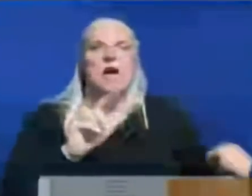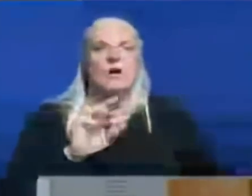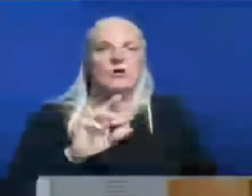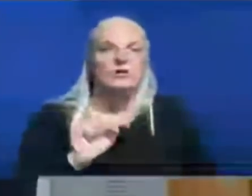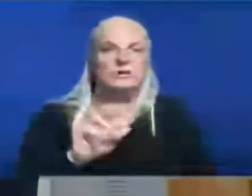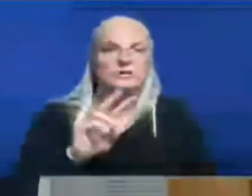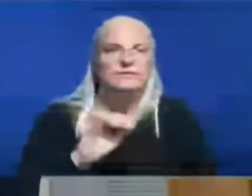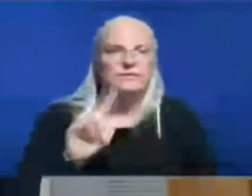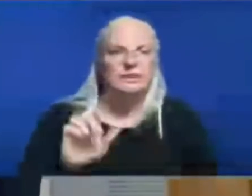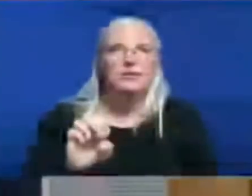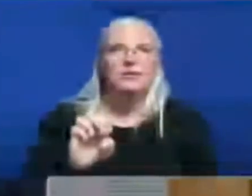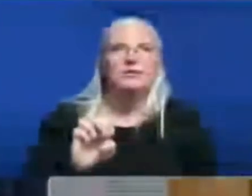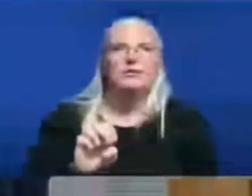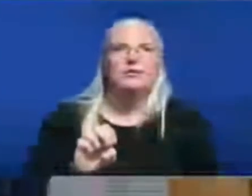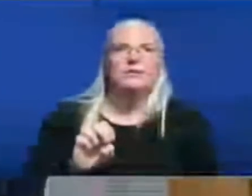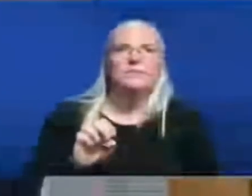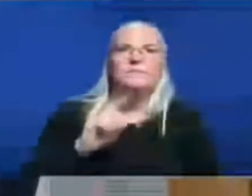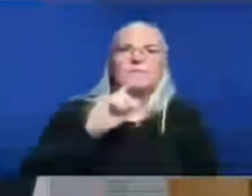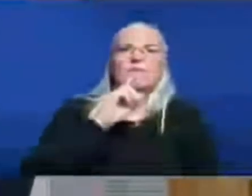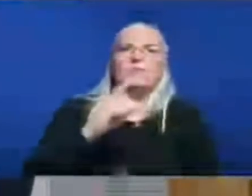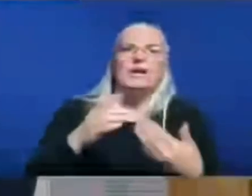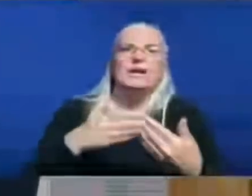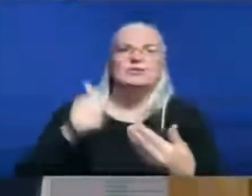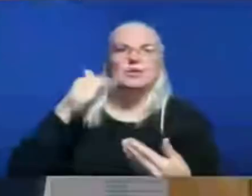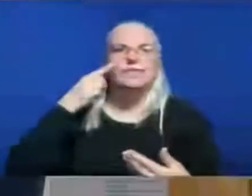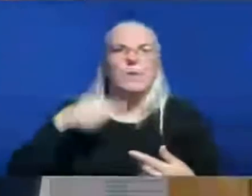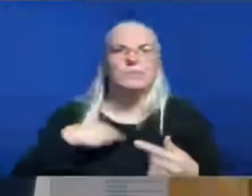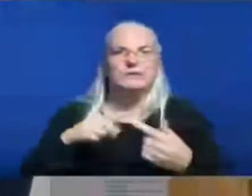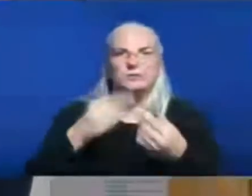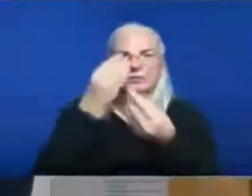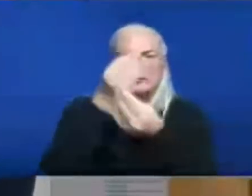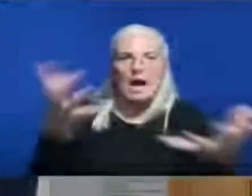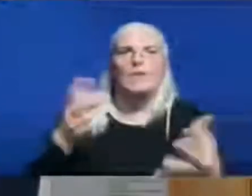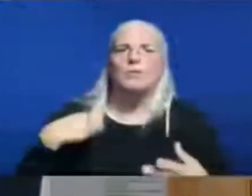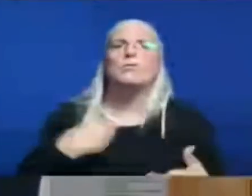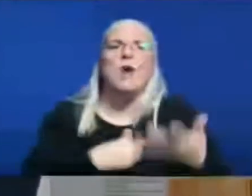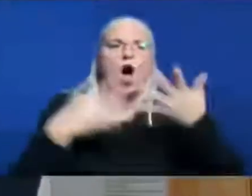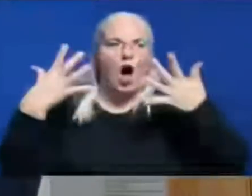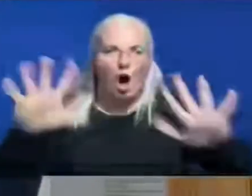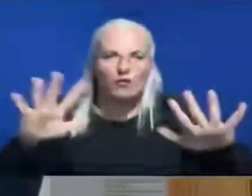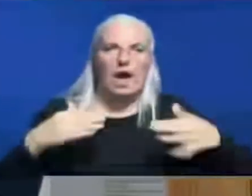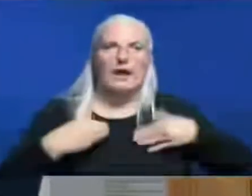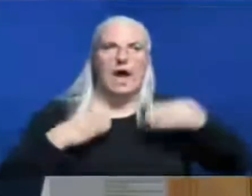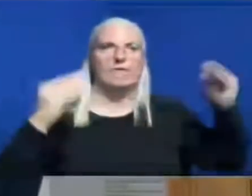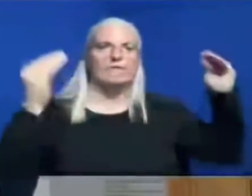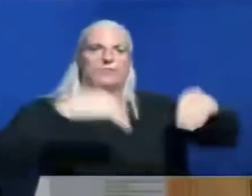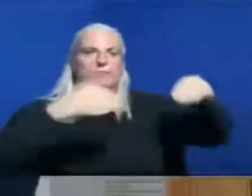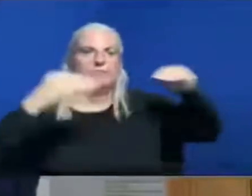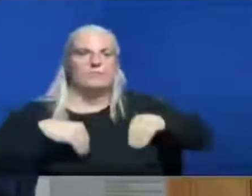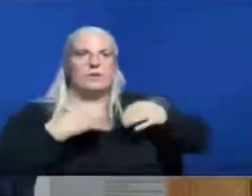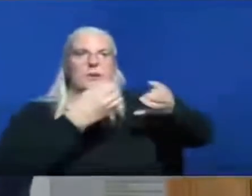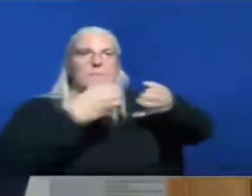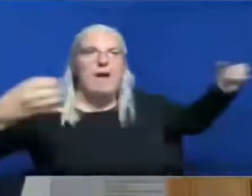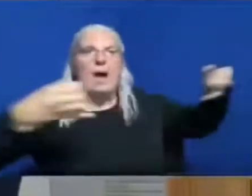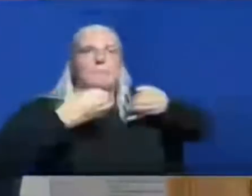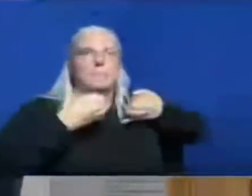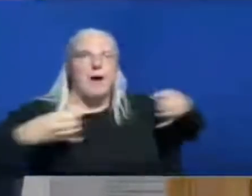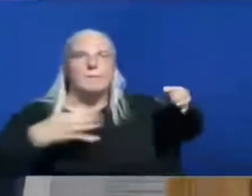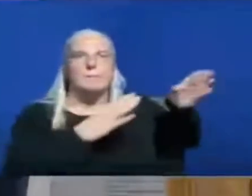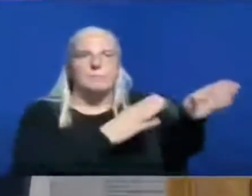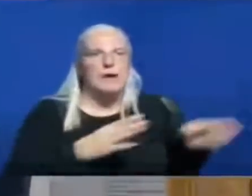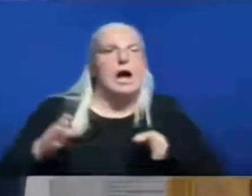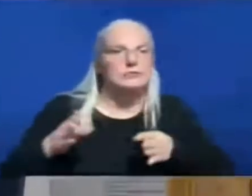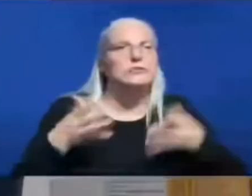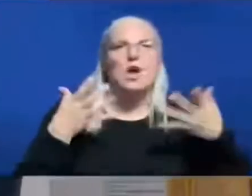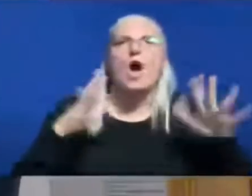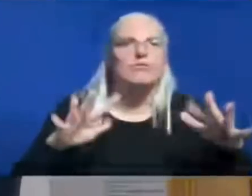plan, we have a backup plan, and we have a contingency plan. So we have things that are continually going out this direction to keep it from impacting those